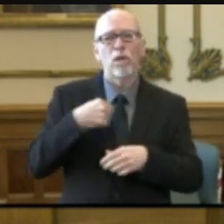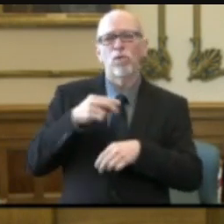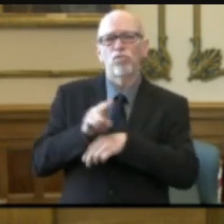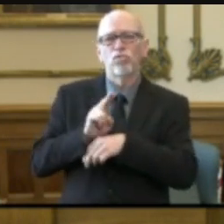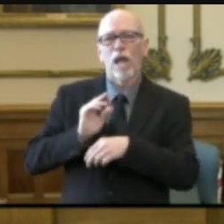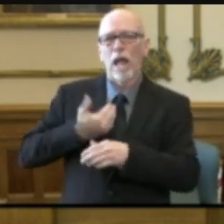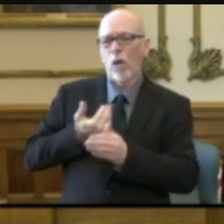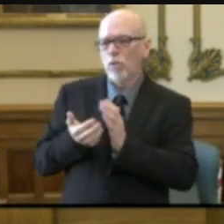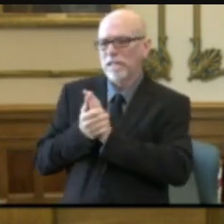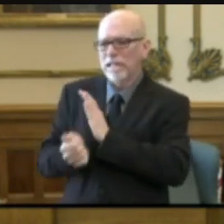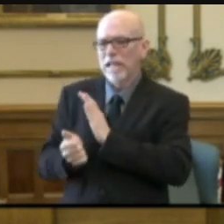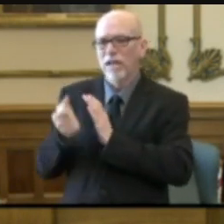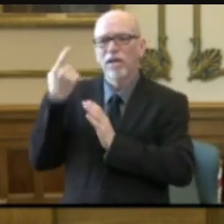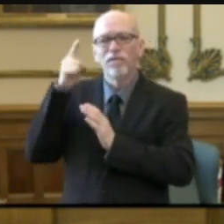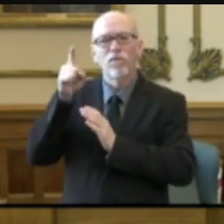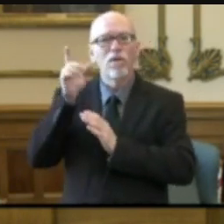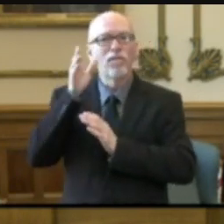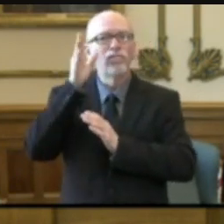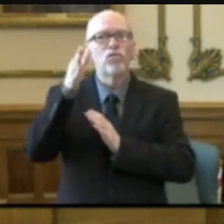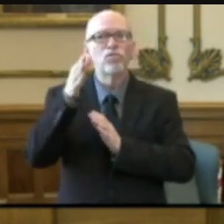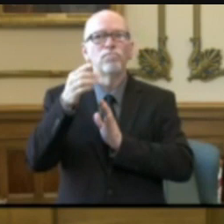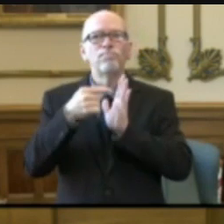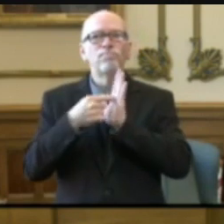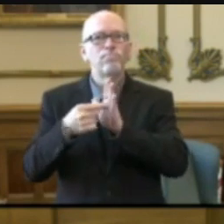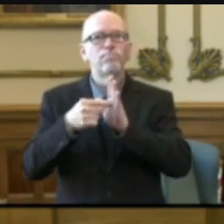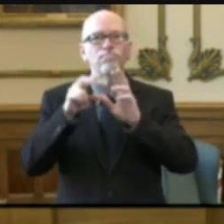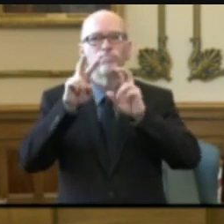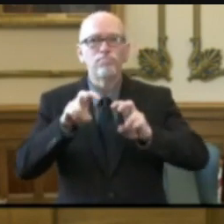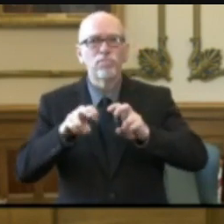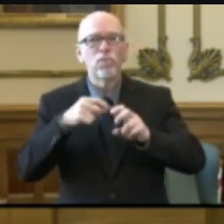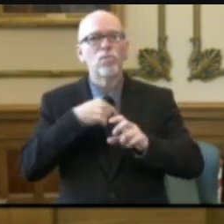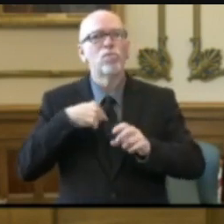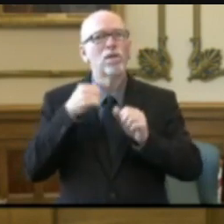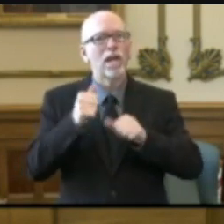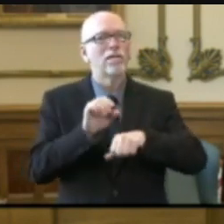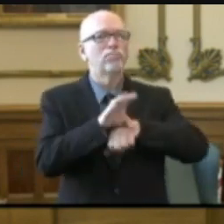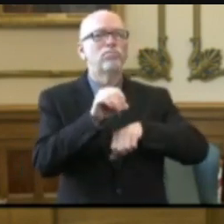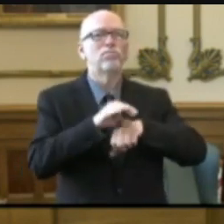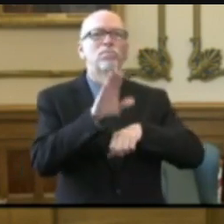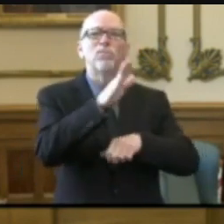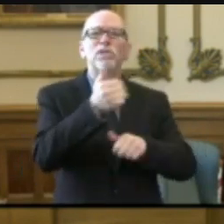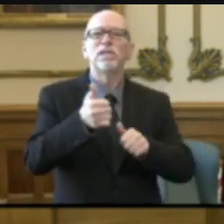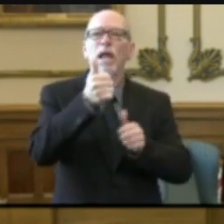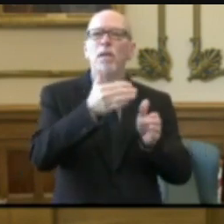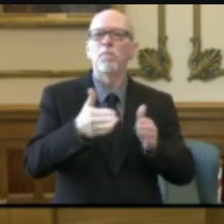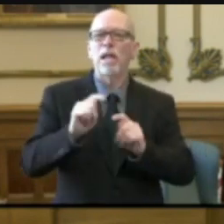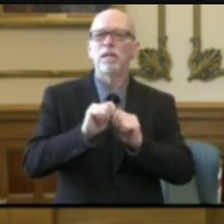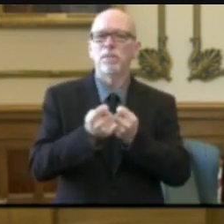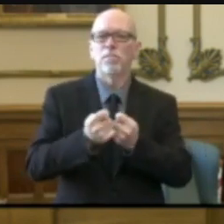our skills of future modeling and predictive analytics to advise the Governor's executive planning